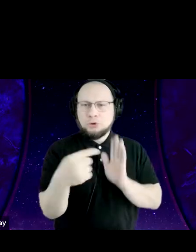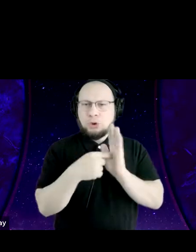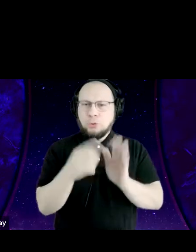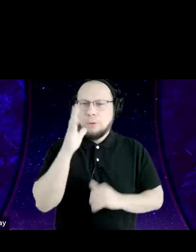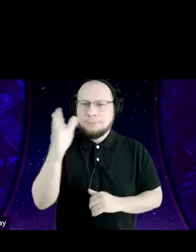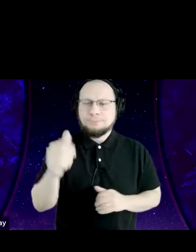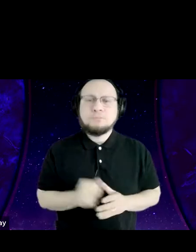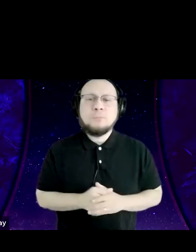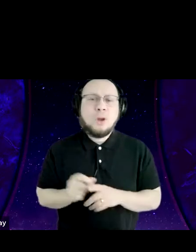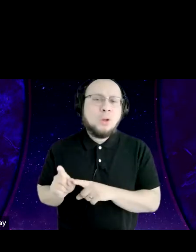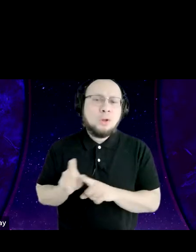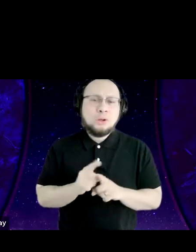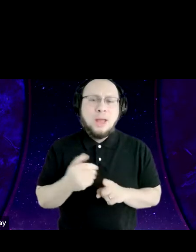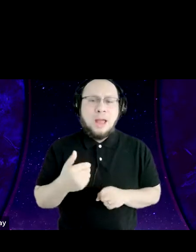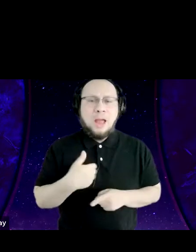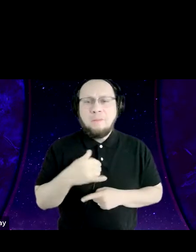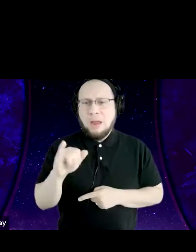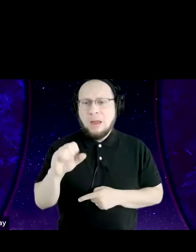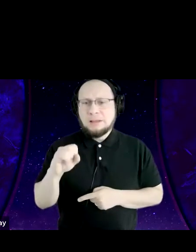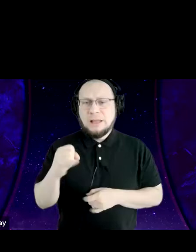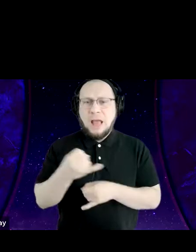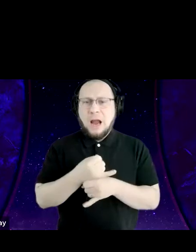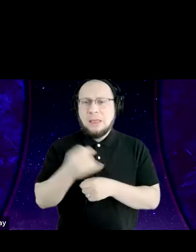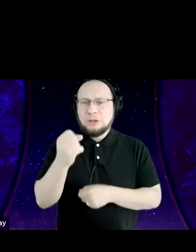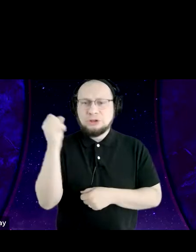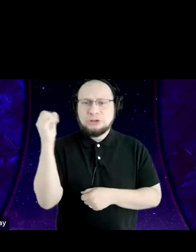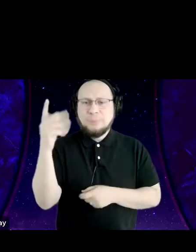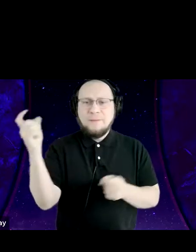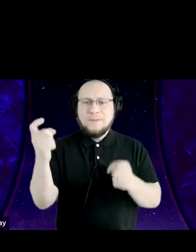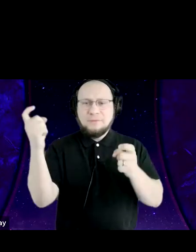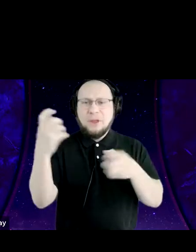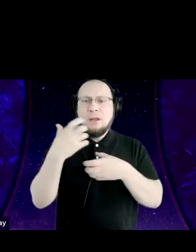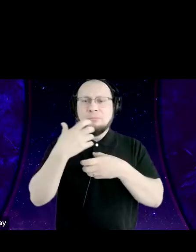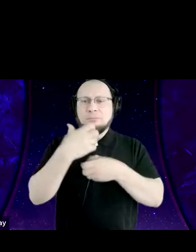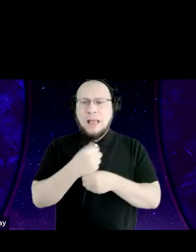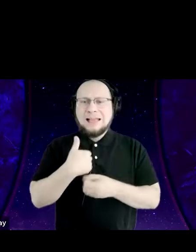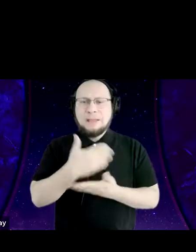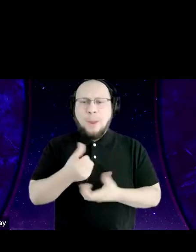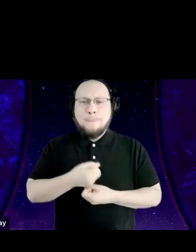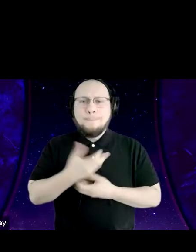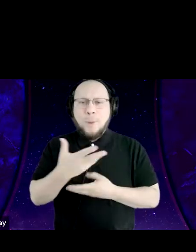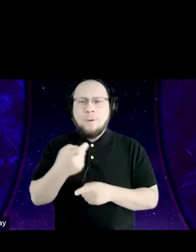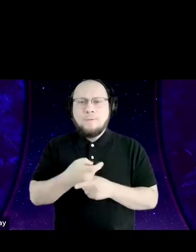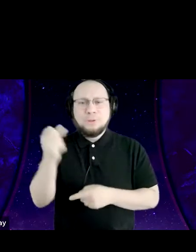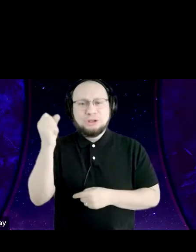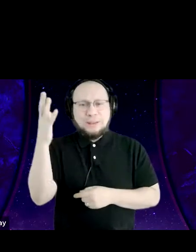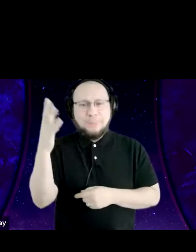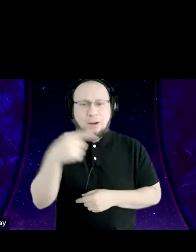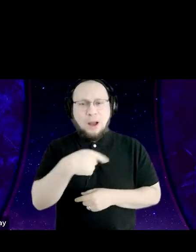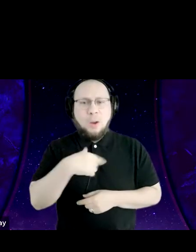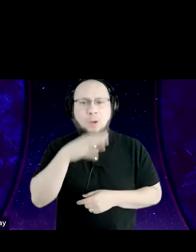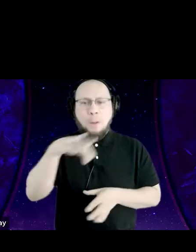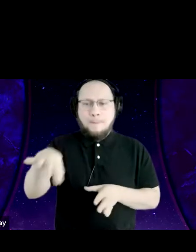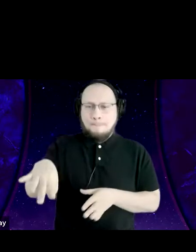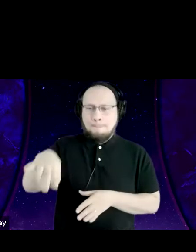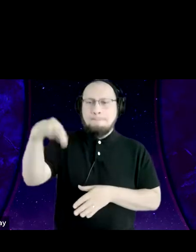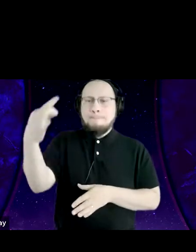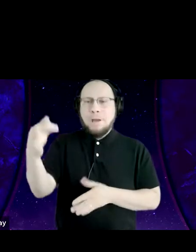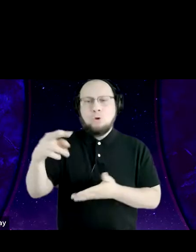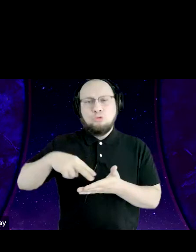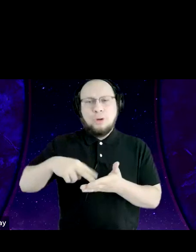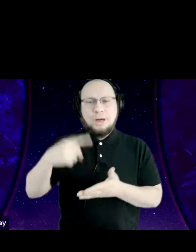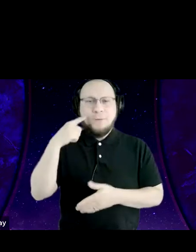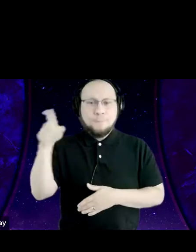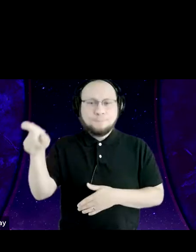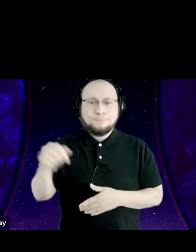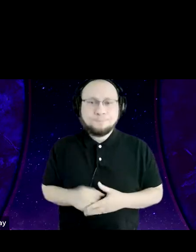special Island Shakespeare Festival Teacakes and Tarot sonnet deck. So these are Shakespeare's sonnets, and I'm going to be pulling one of them as well for our